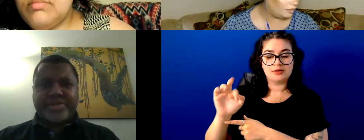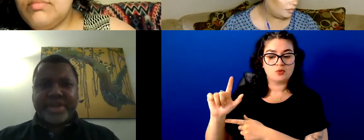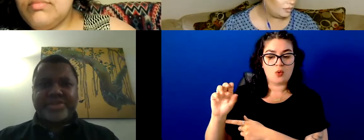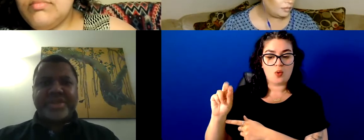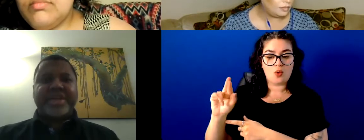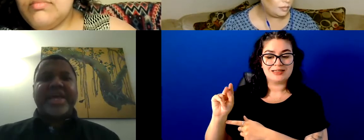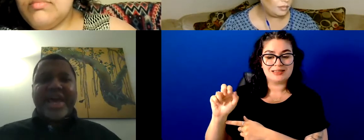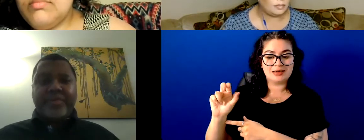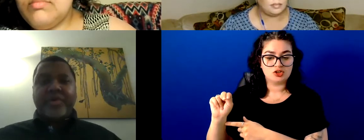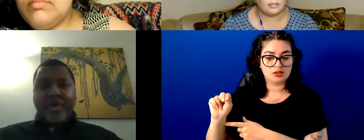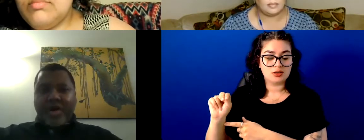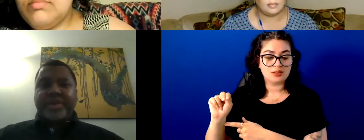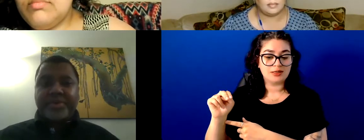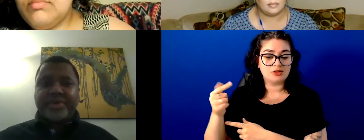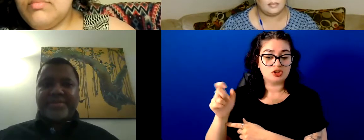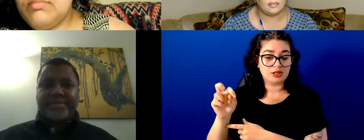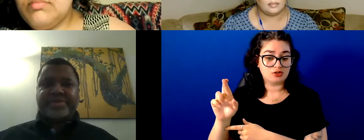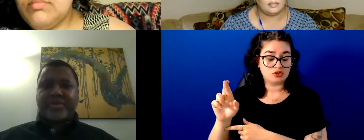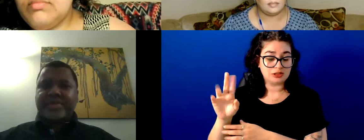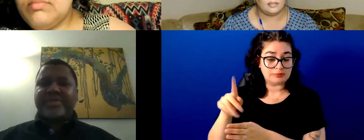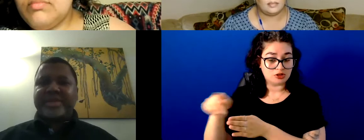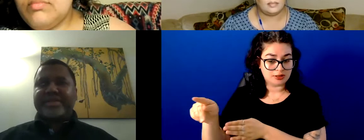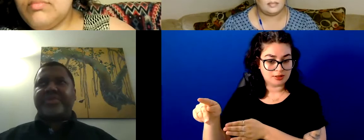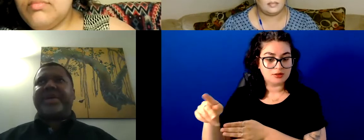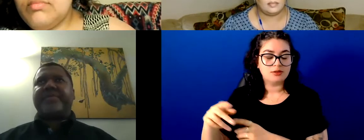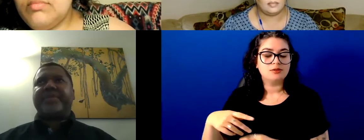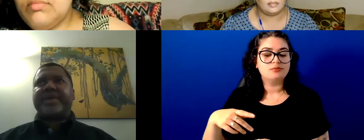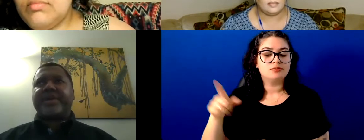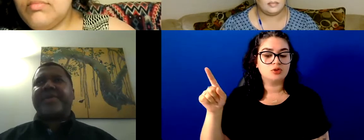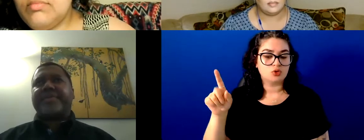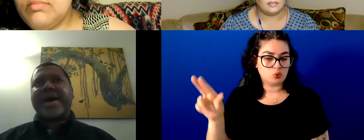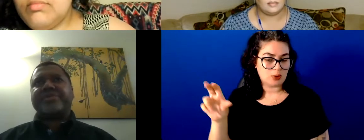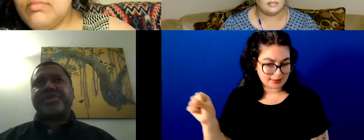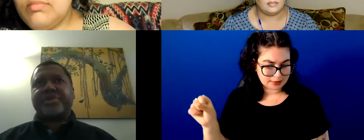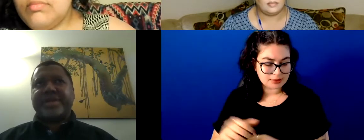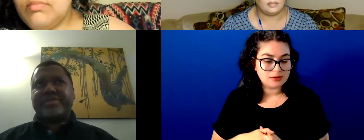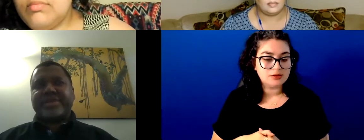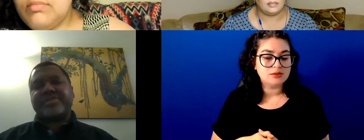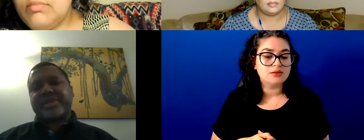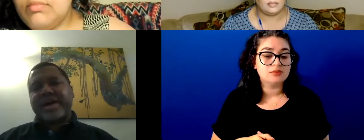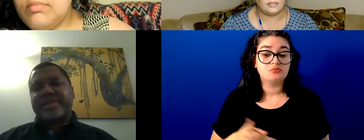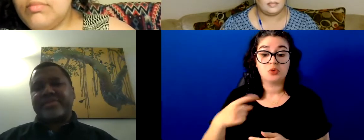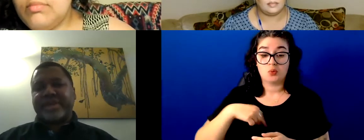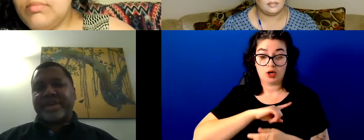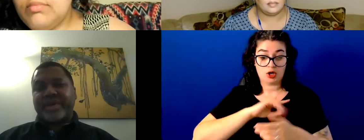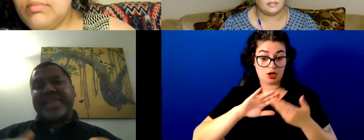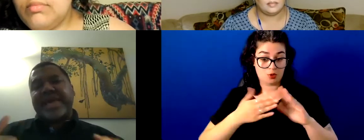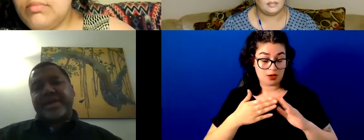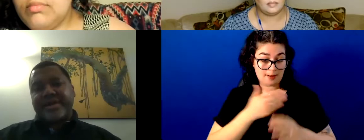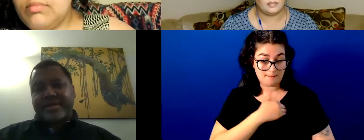Work Education, and we're all community members. And one of the things that we kept coming back to is the